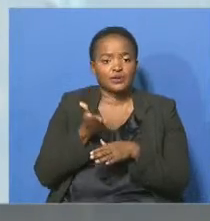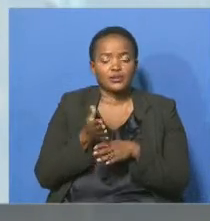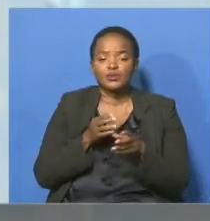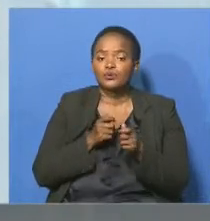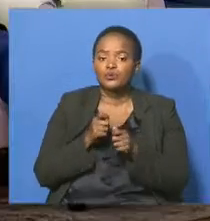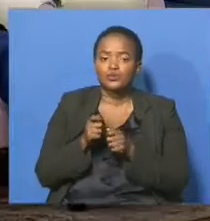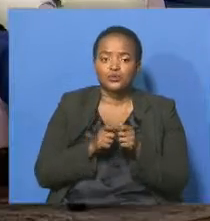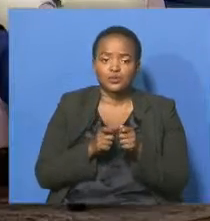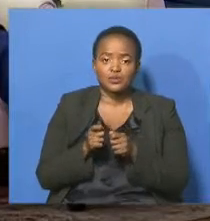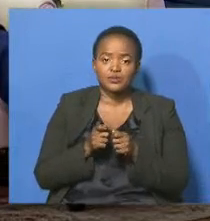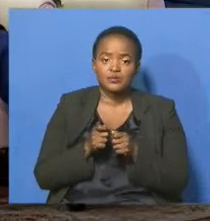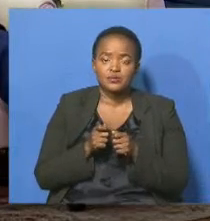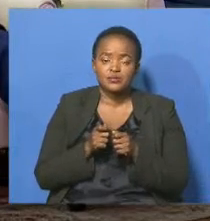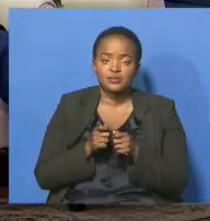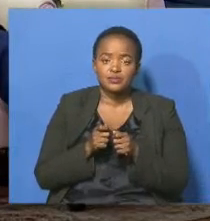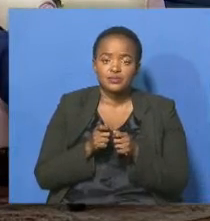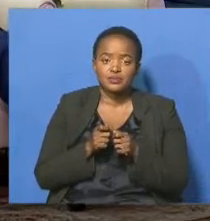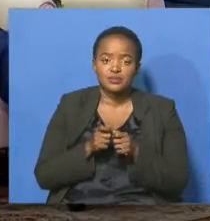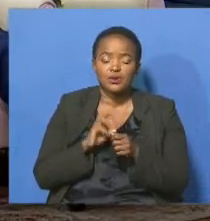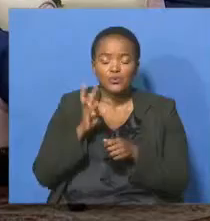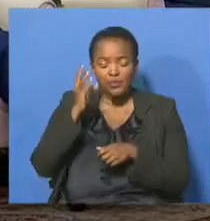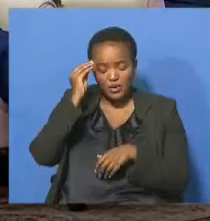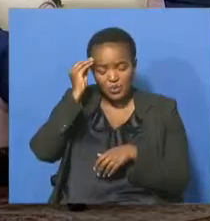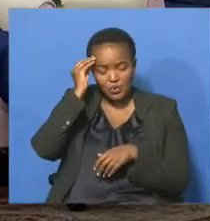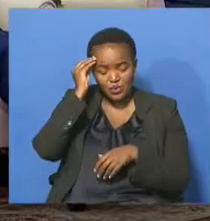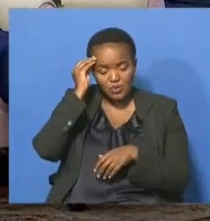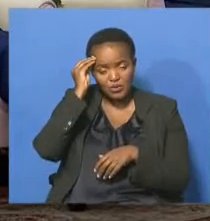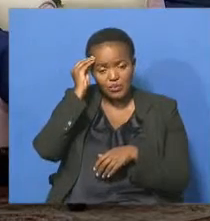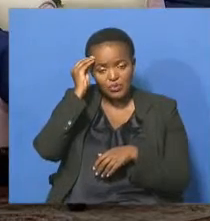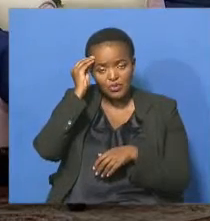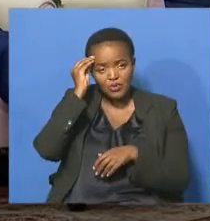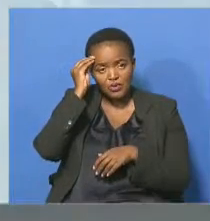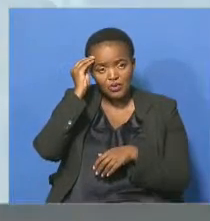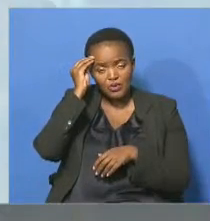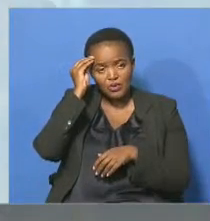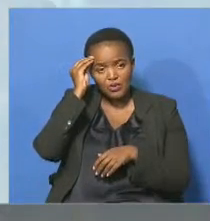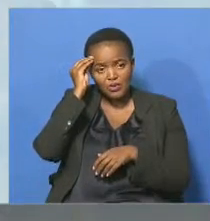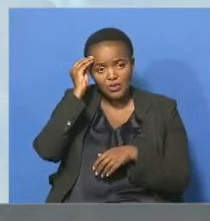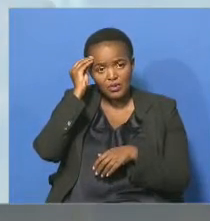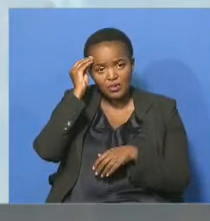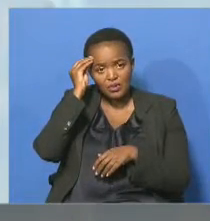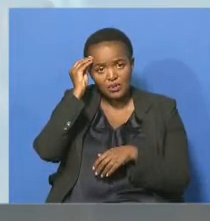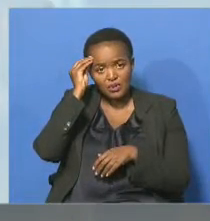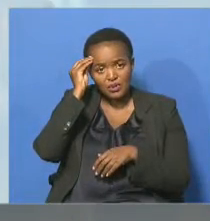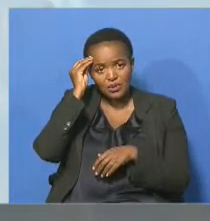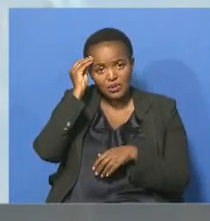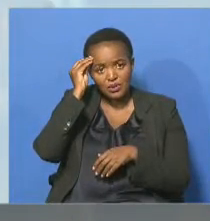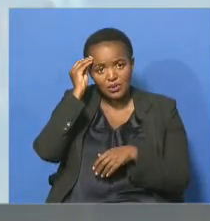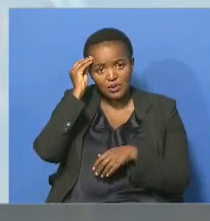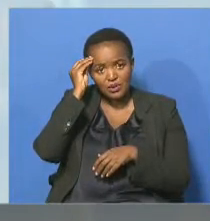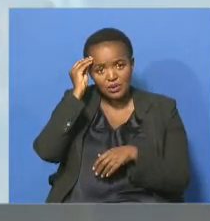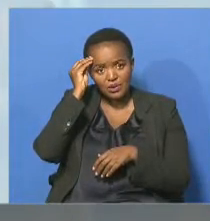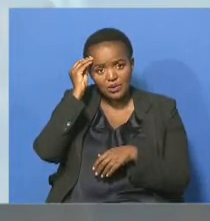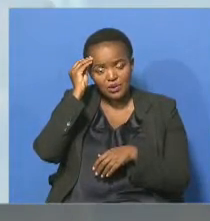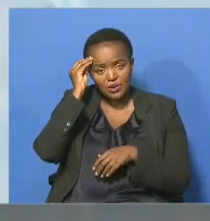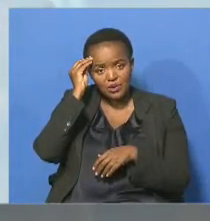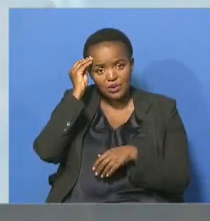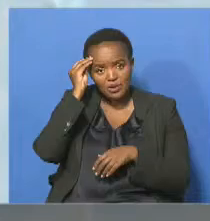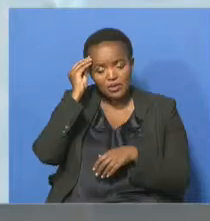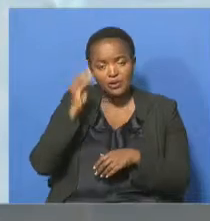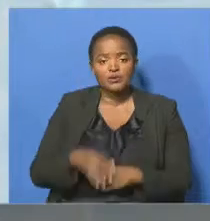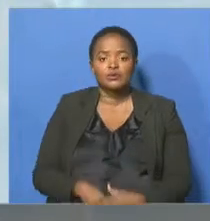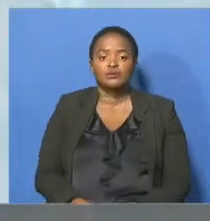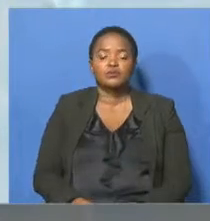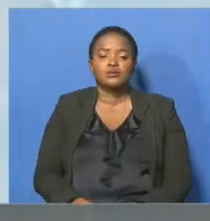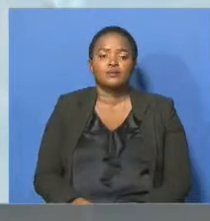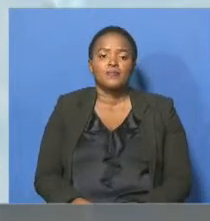taolo ke a itse botsadi Ke kopa o rape up mongame ke Okay. kopa o etswale